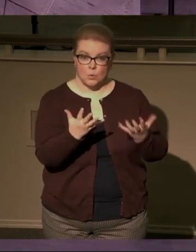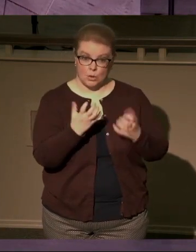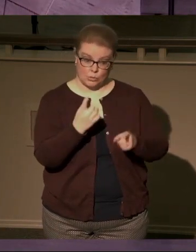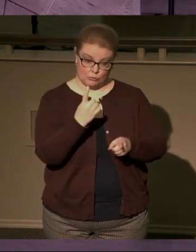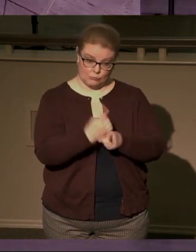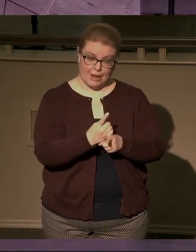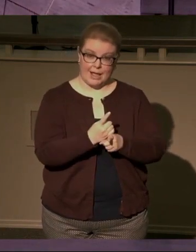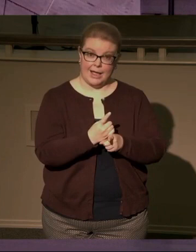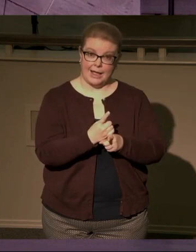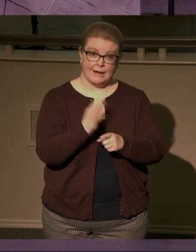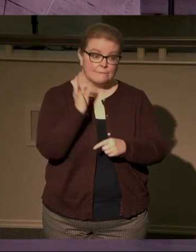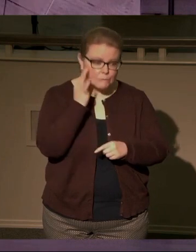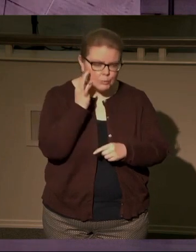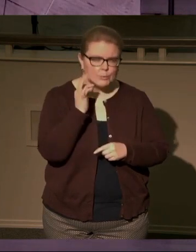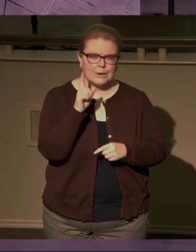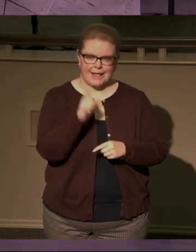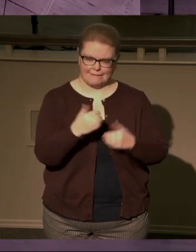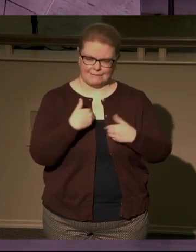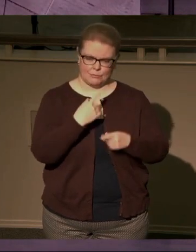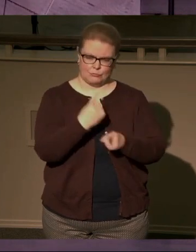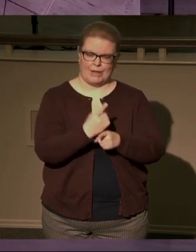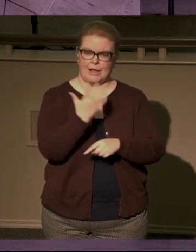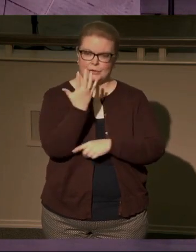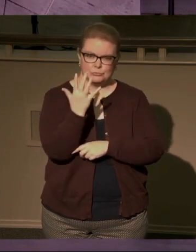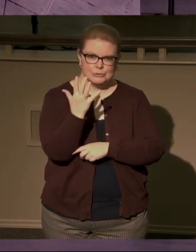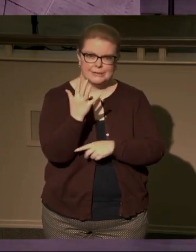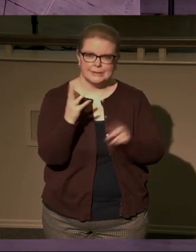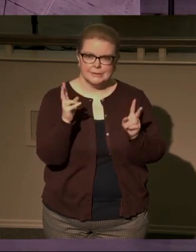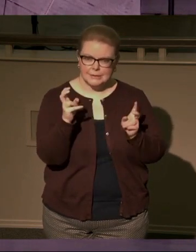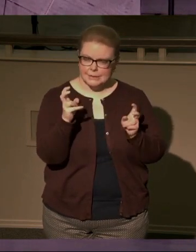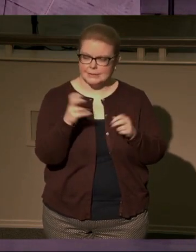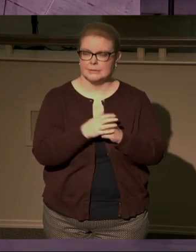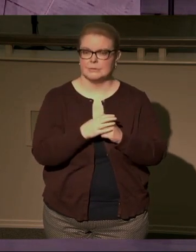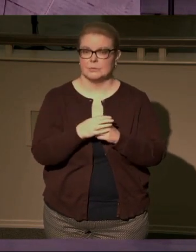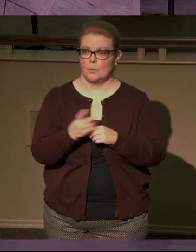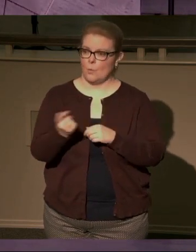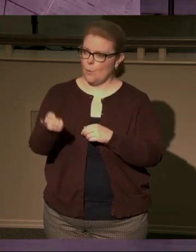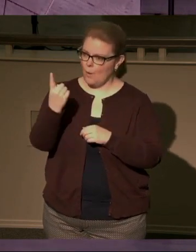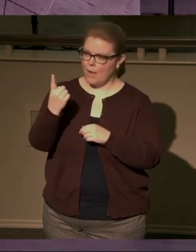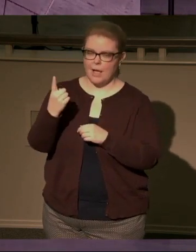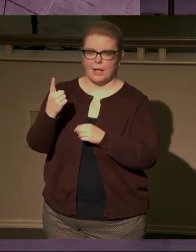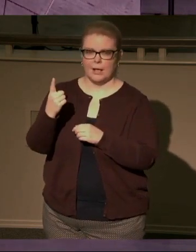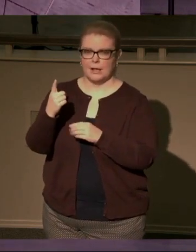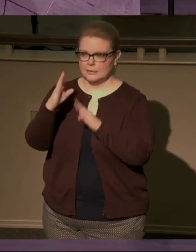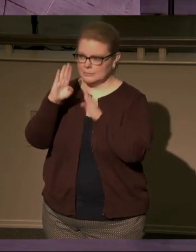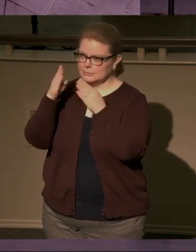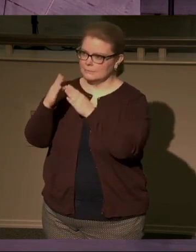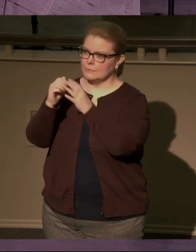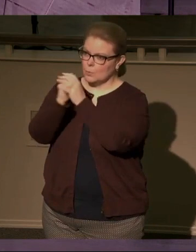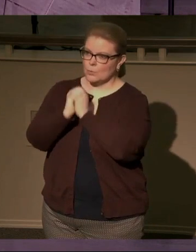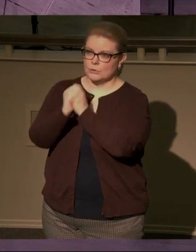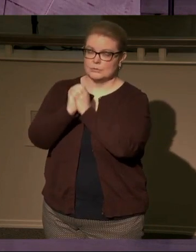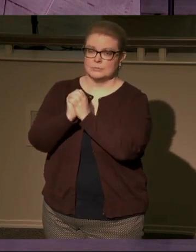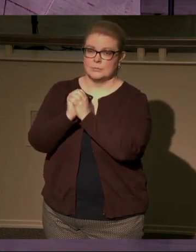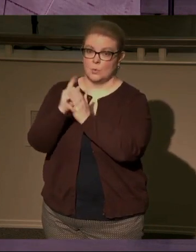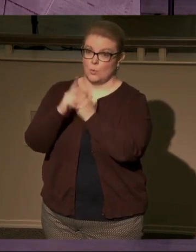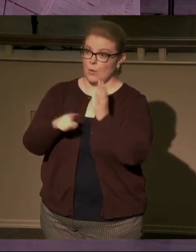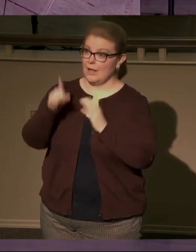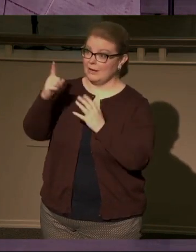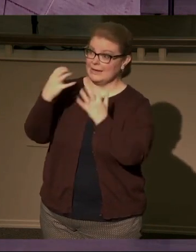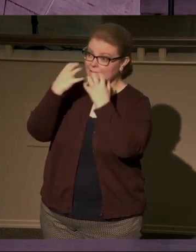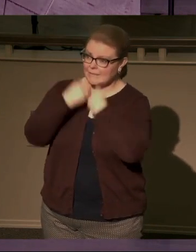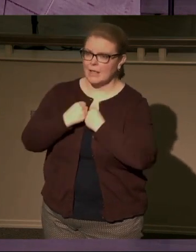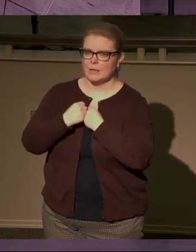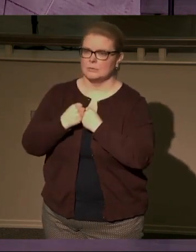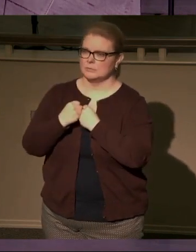have to grow the right tree. So that's a single altar in the home. You have to value what God values. And this